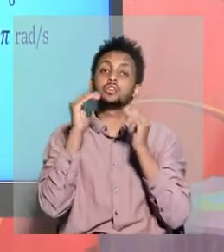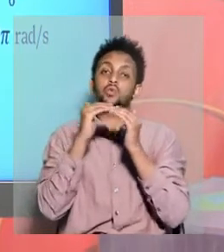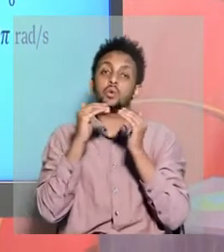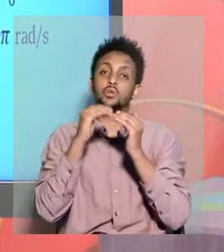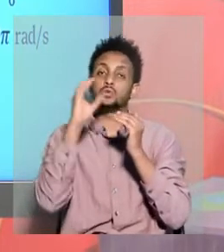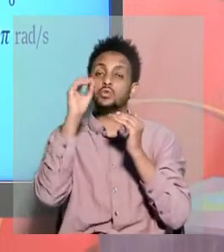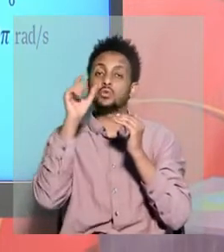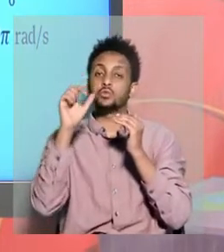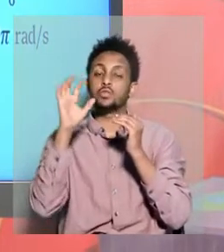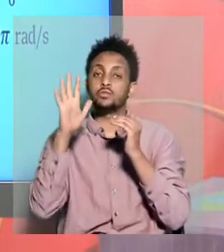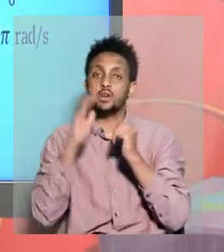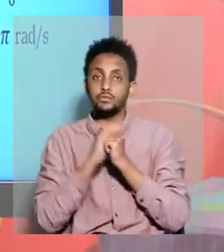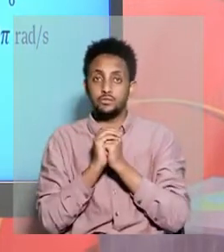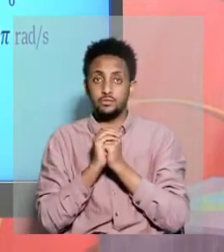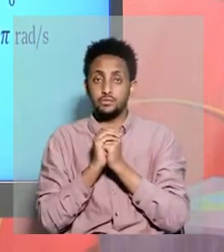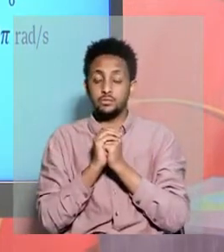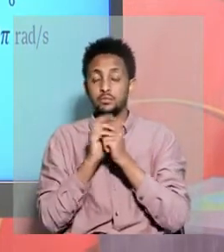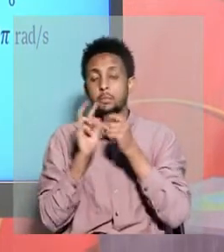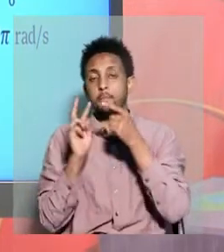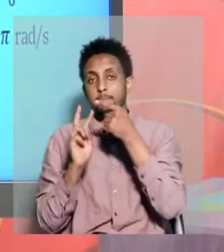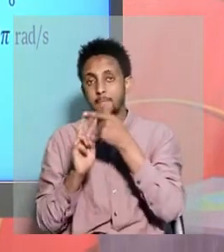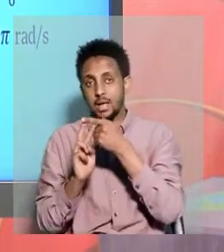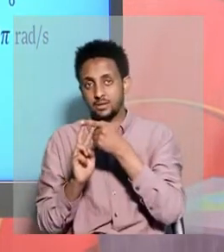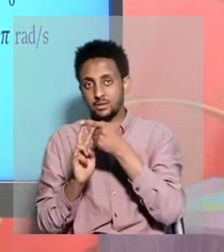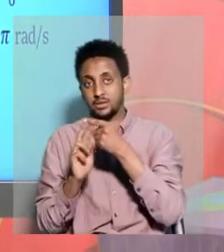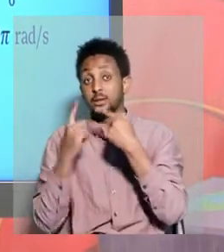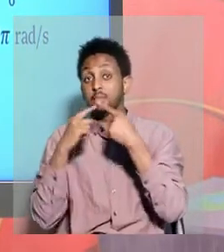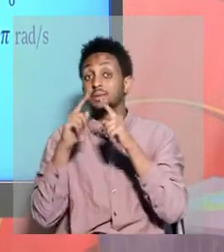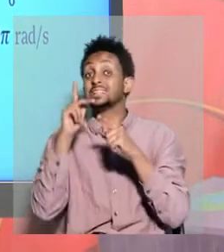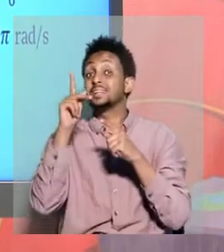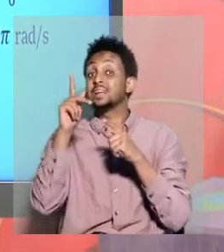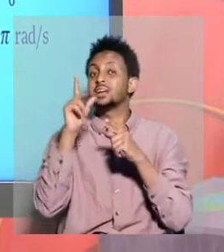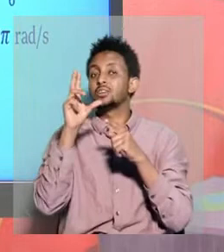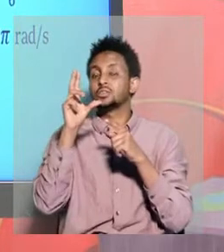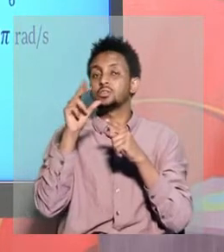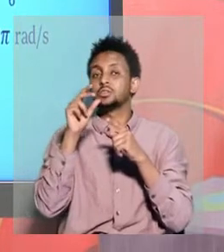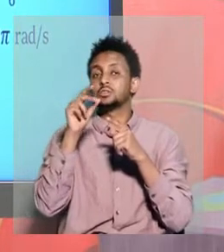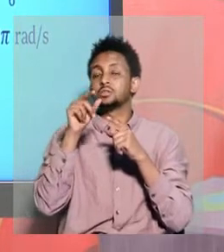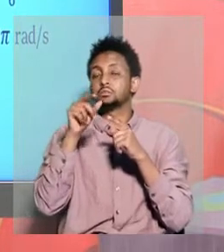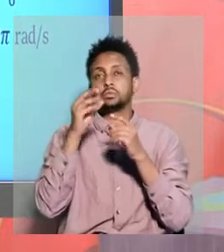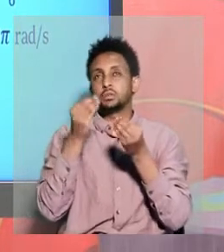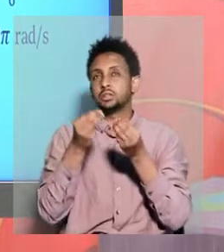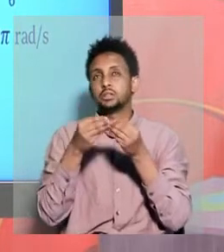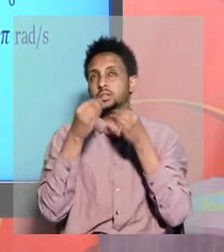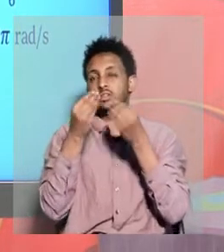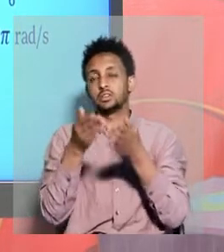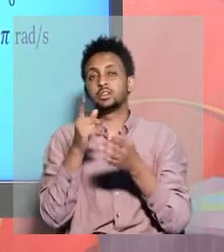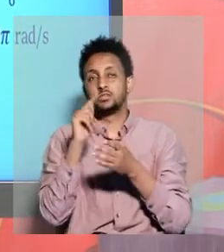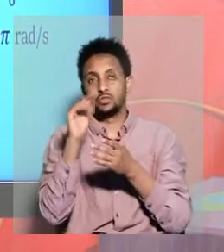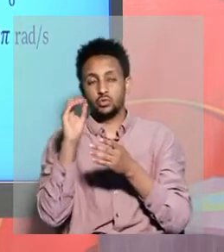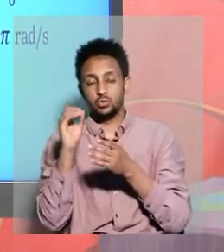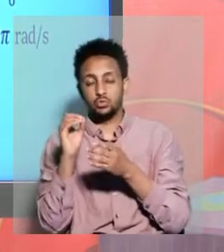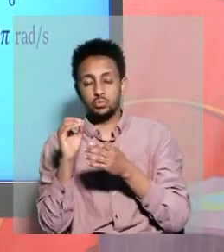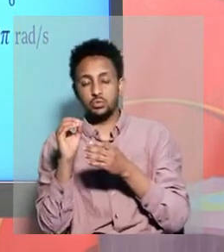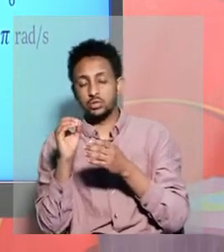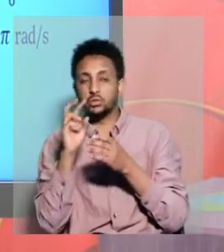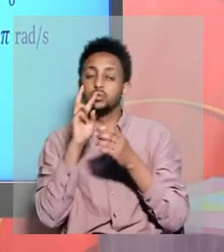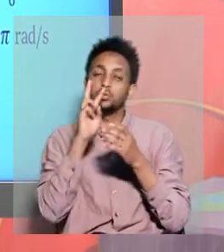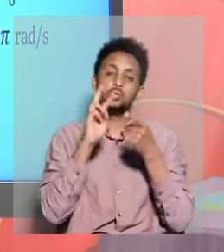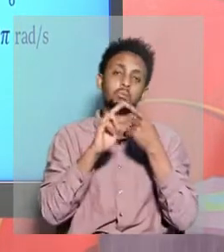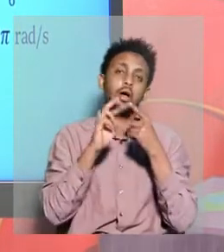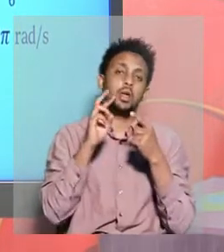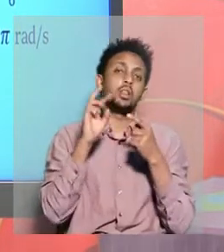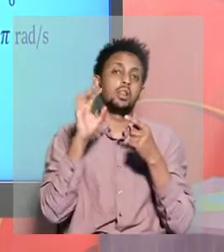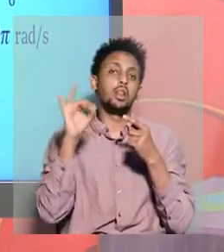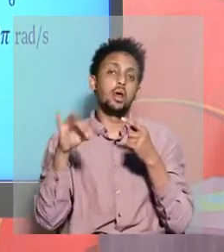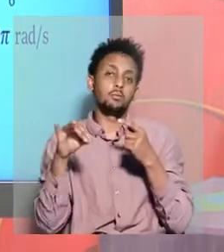to 0.5 pi. But K, we know that it is given to be 2 pi over lambda.